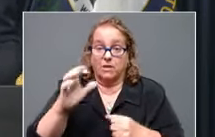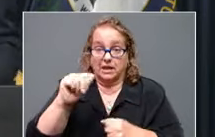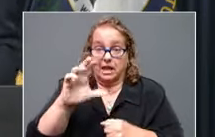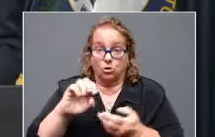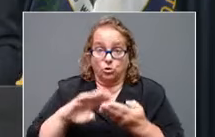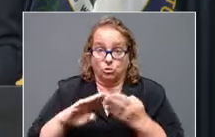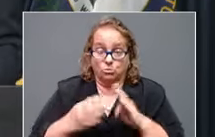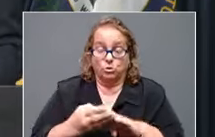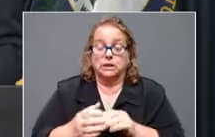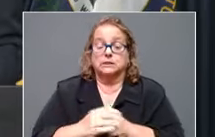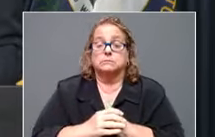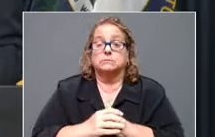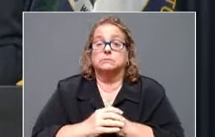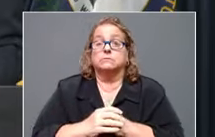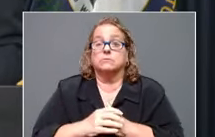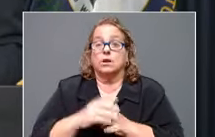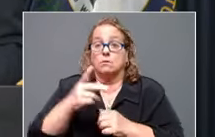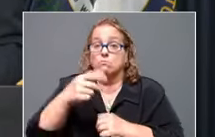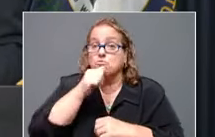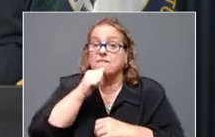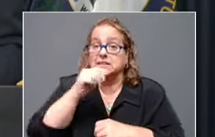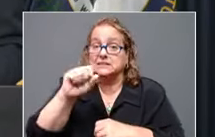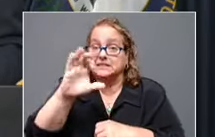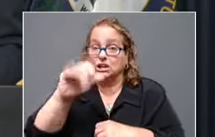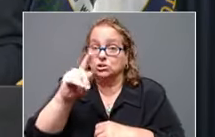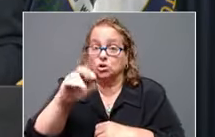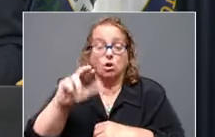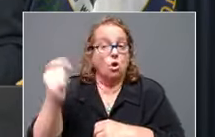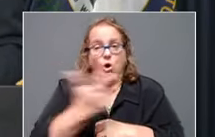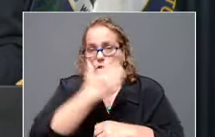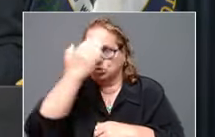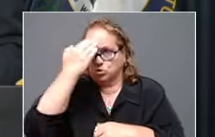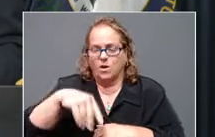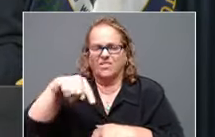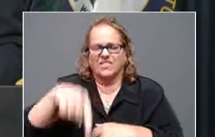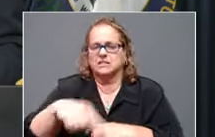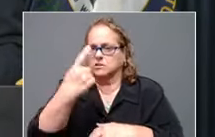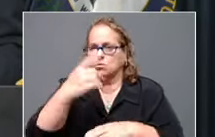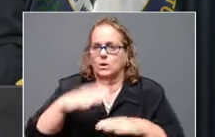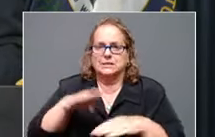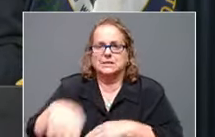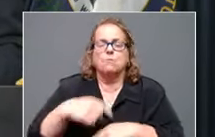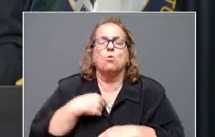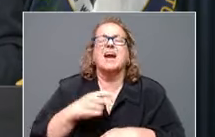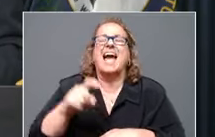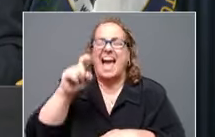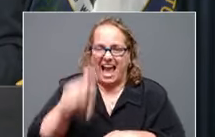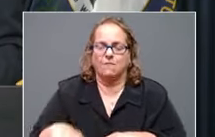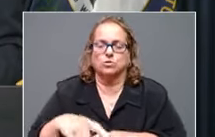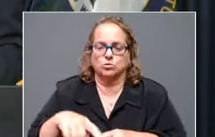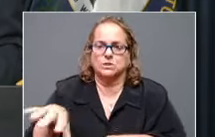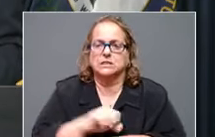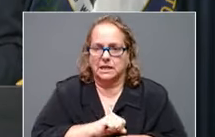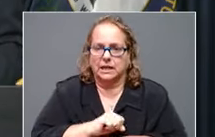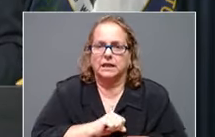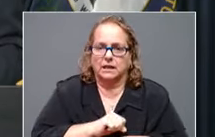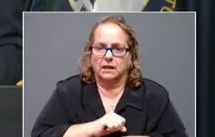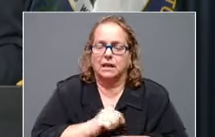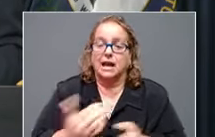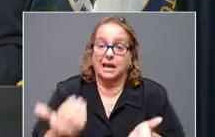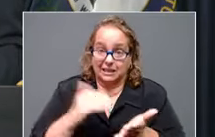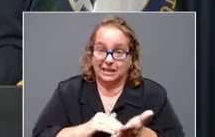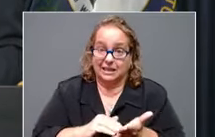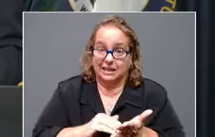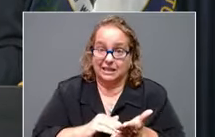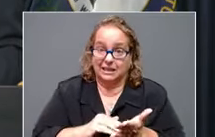in schools will help us stay in person. Not wearing a mask in school will